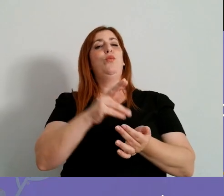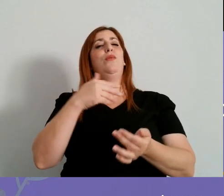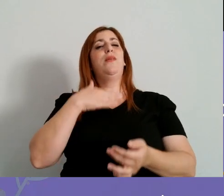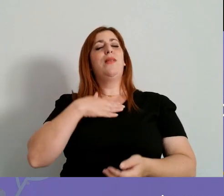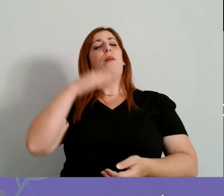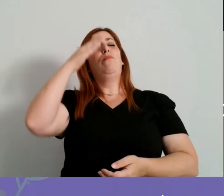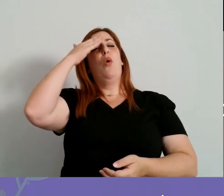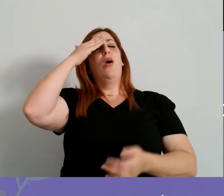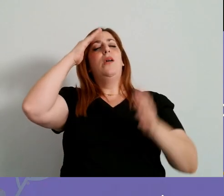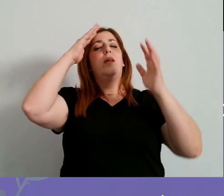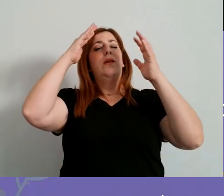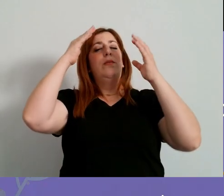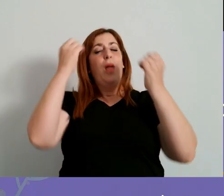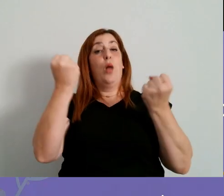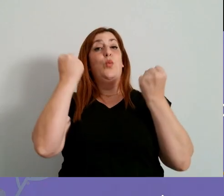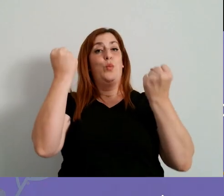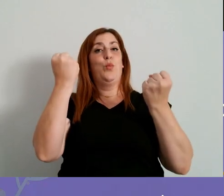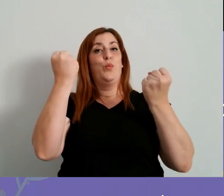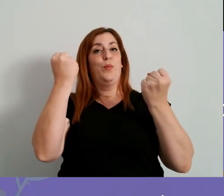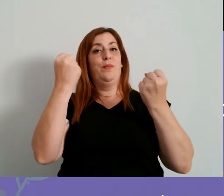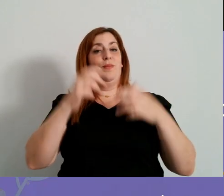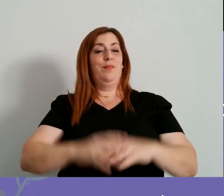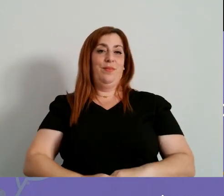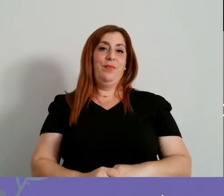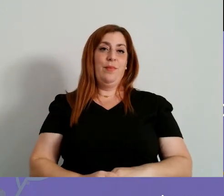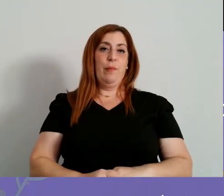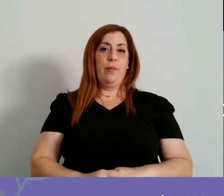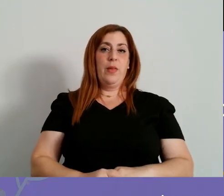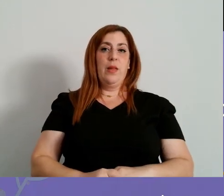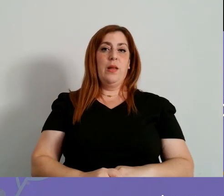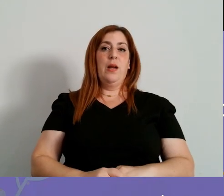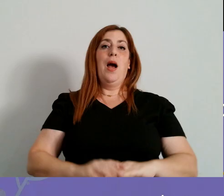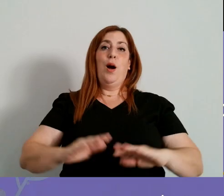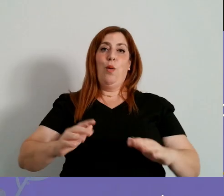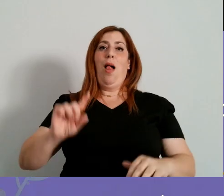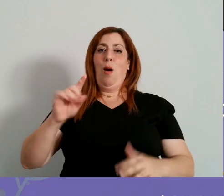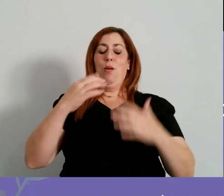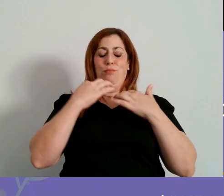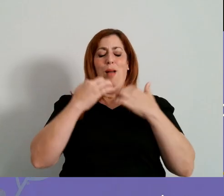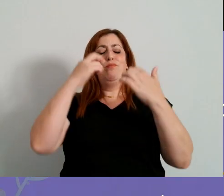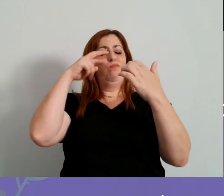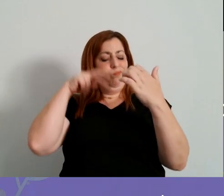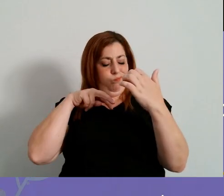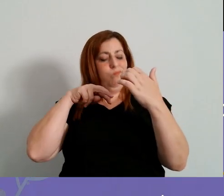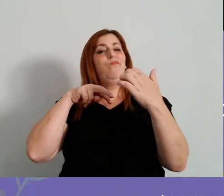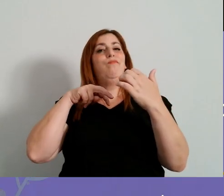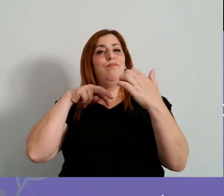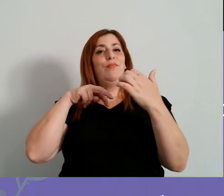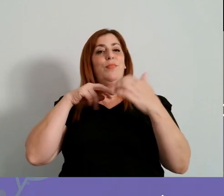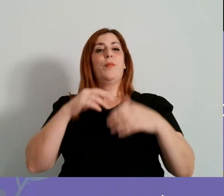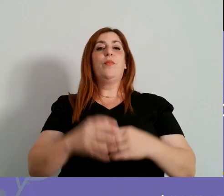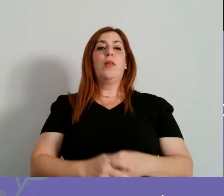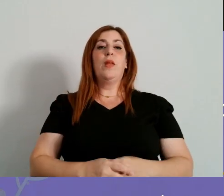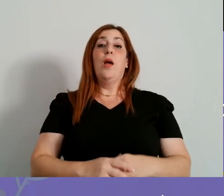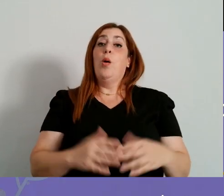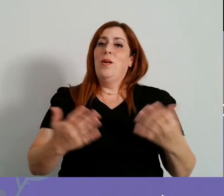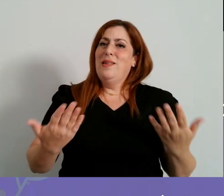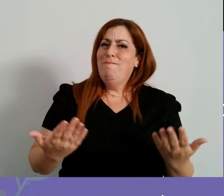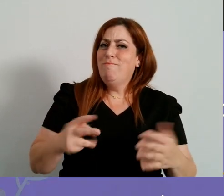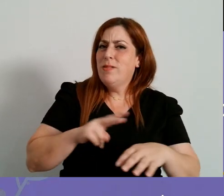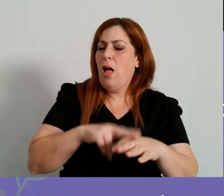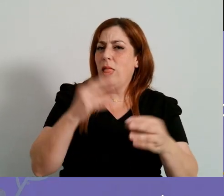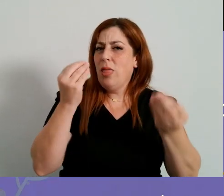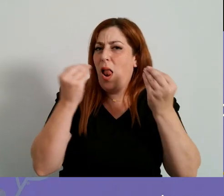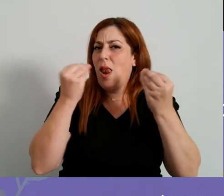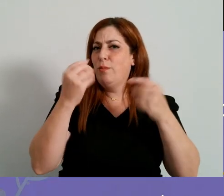yourself sane while advocating, because again, it is super challenging. So first step is to learn about yourself. And there's many ways